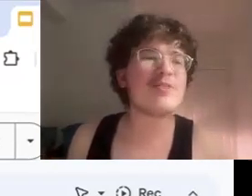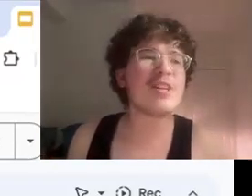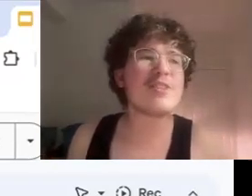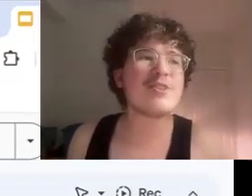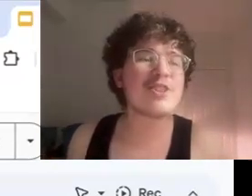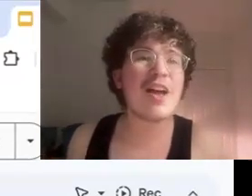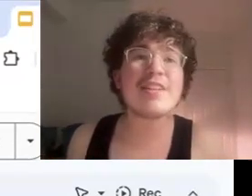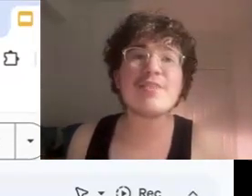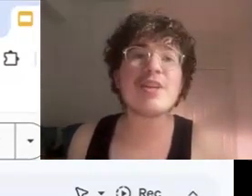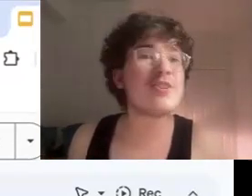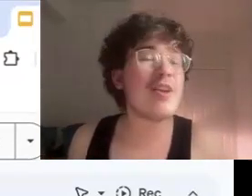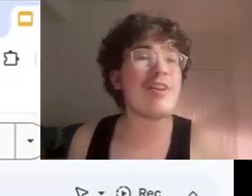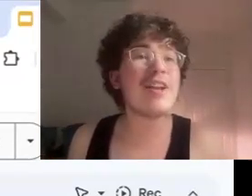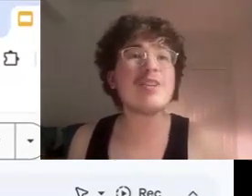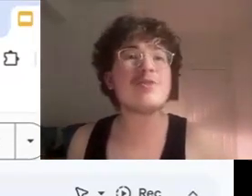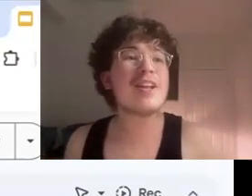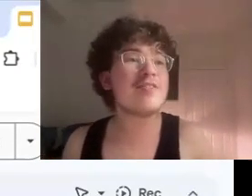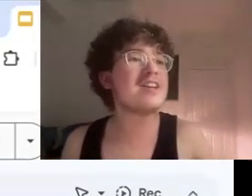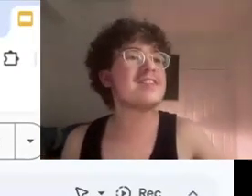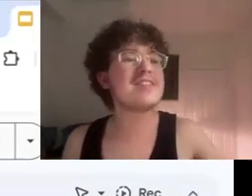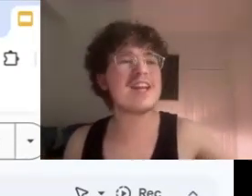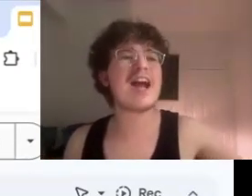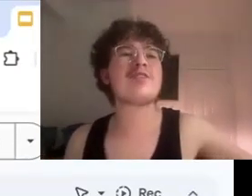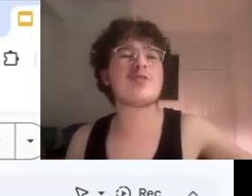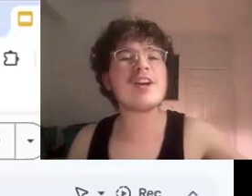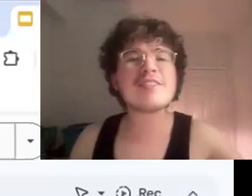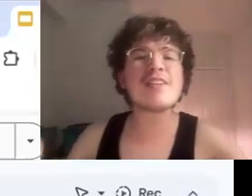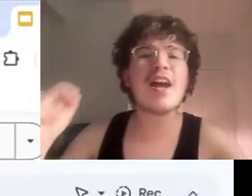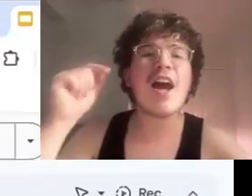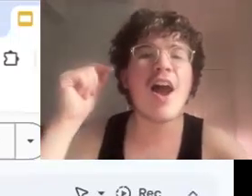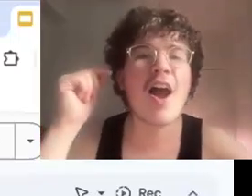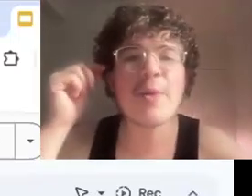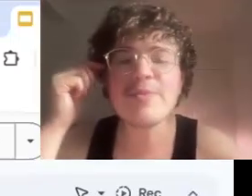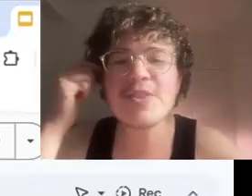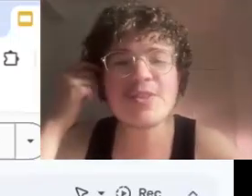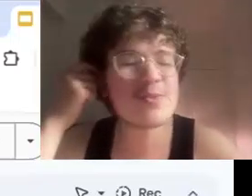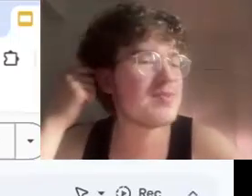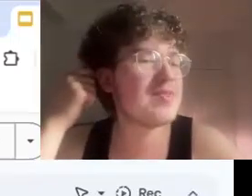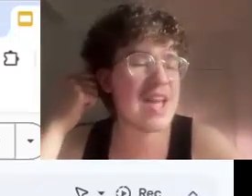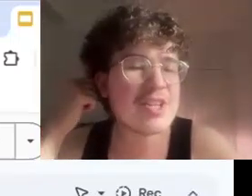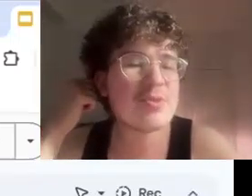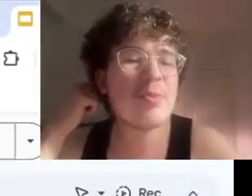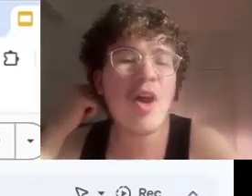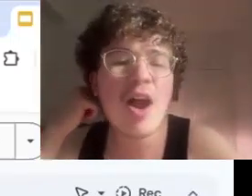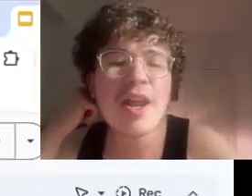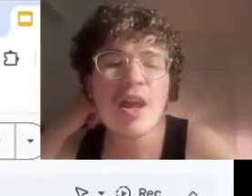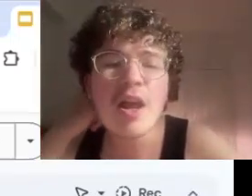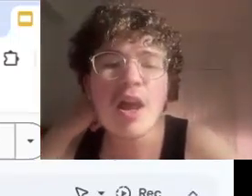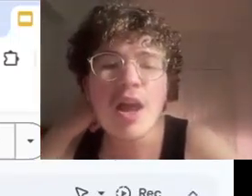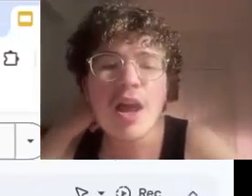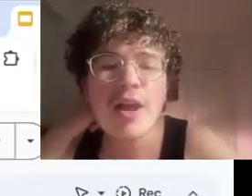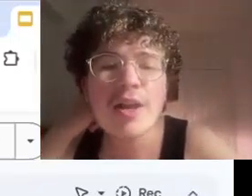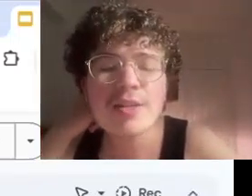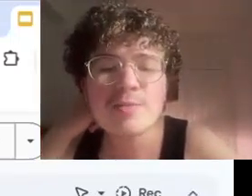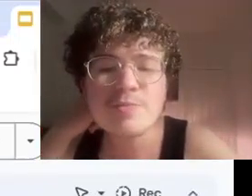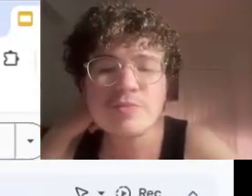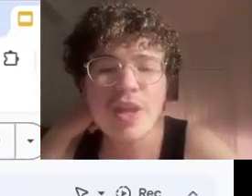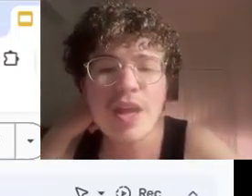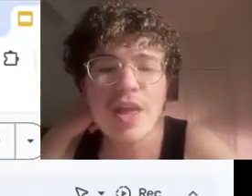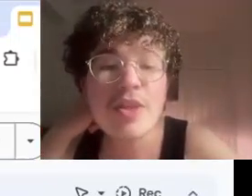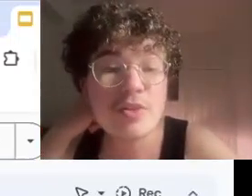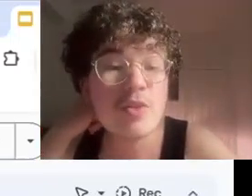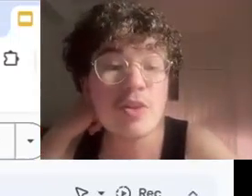historical California code volumes that I accessed at my institution's law library. I reviewed scholarship